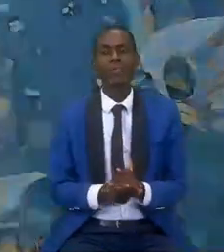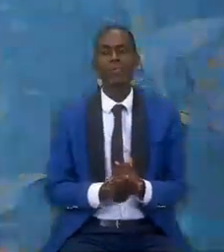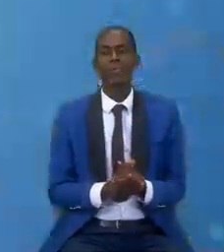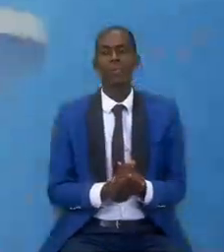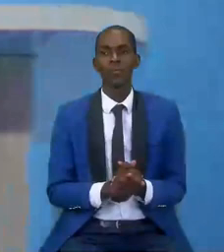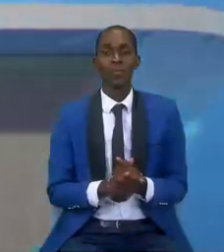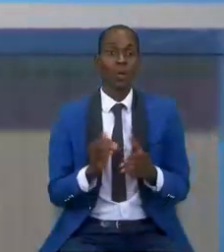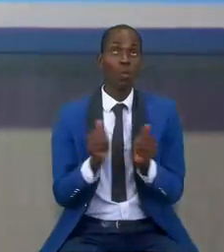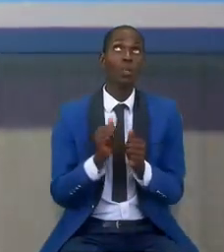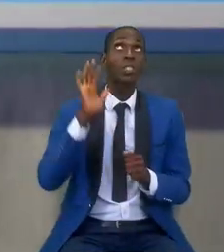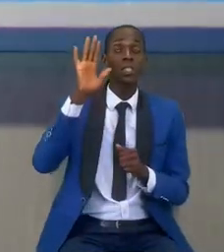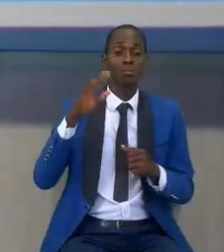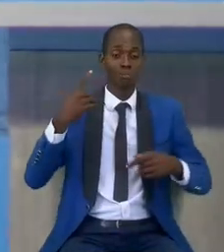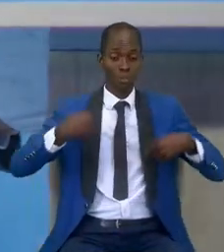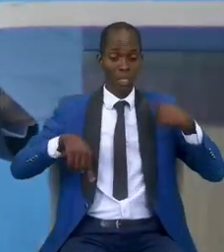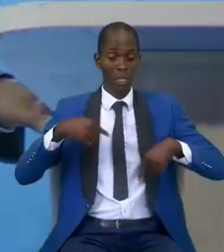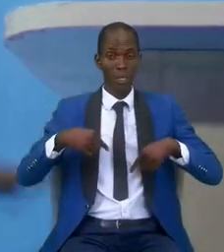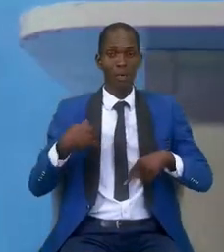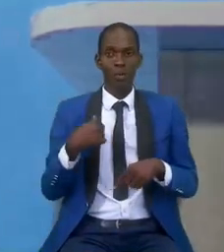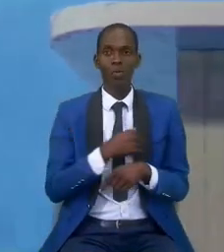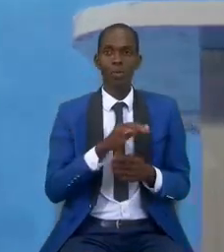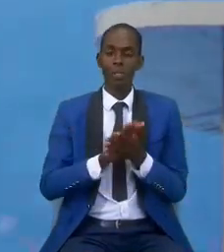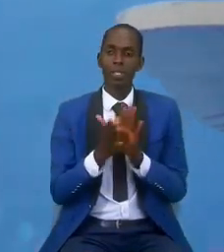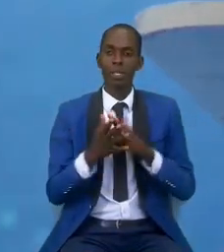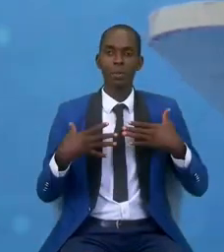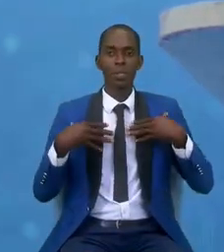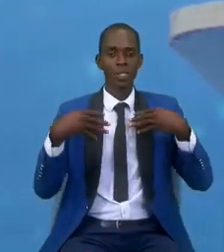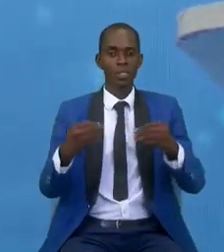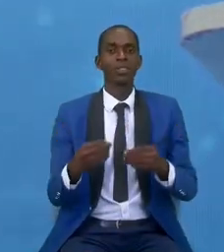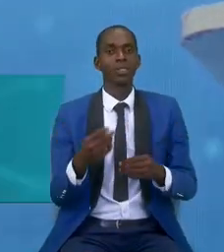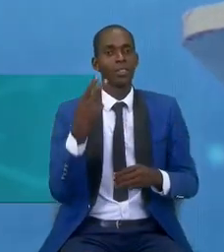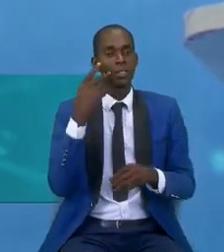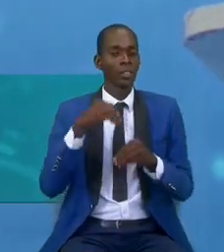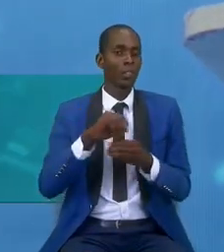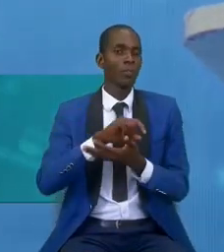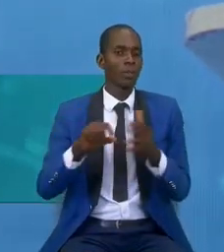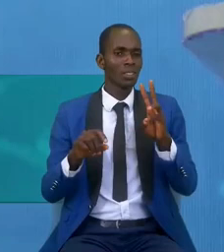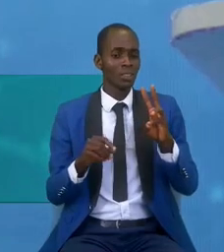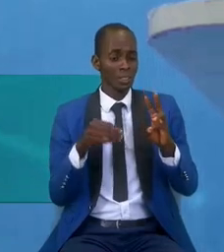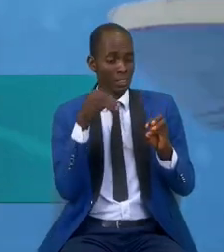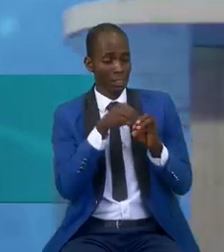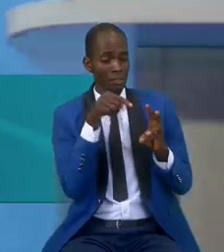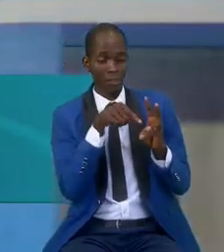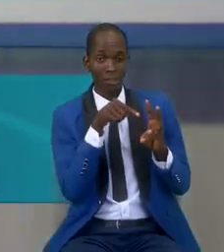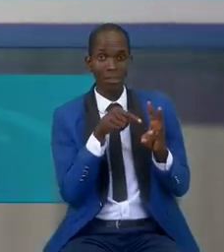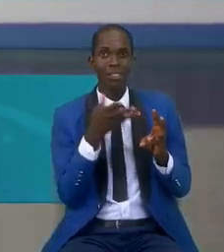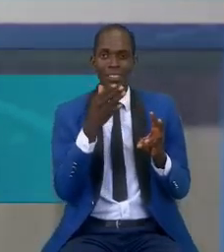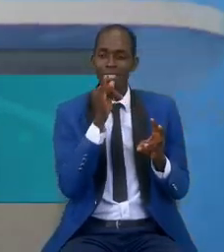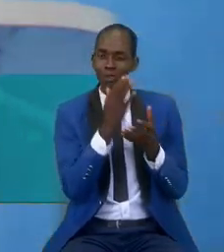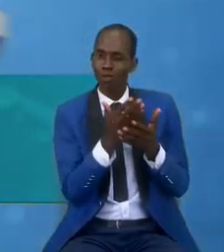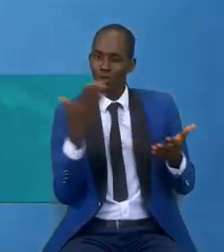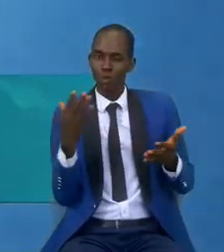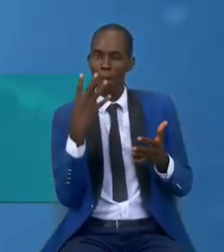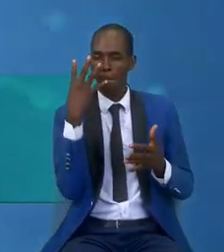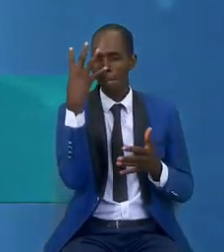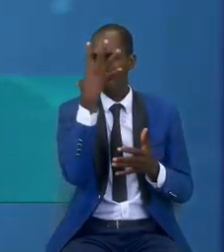verses there's something here that is beautiful about verses and I read it to you now but